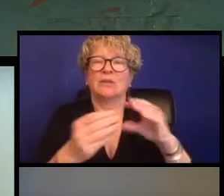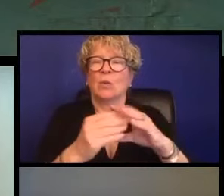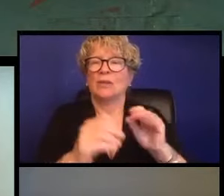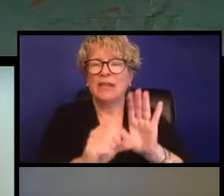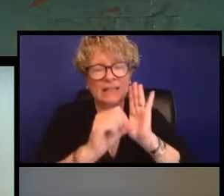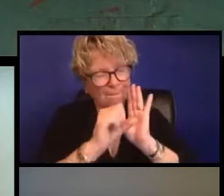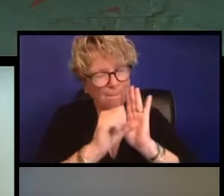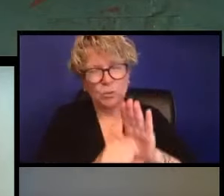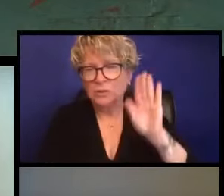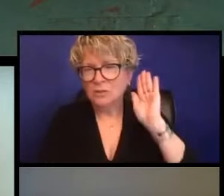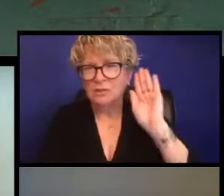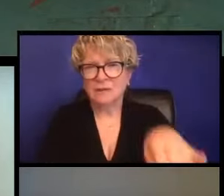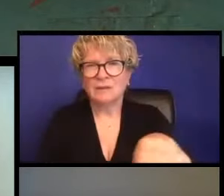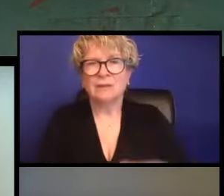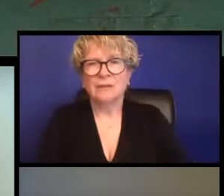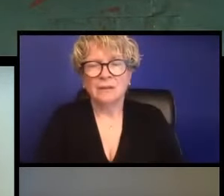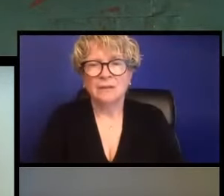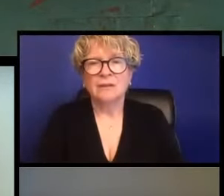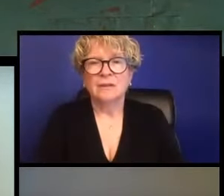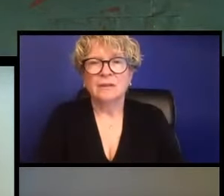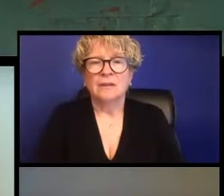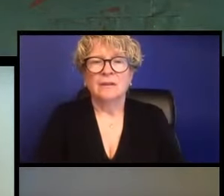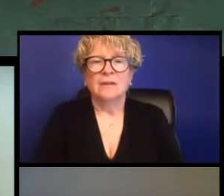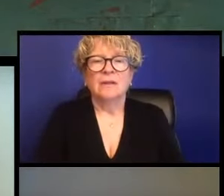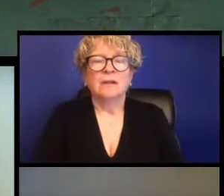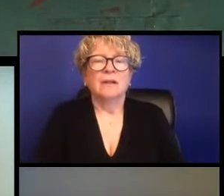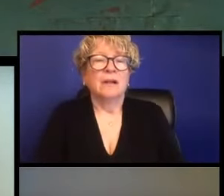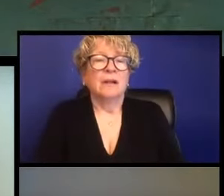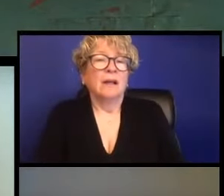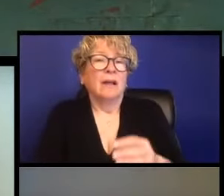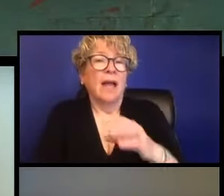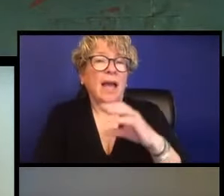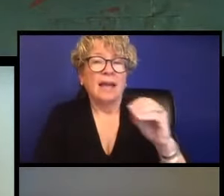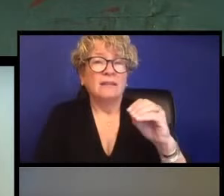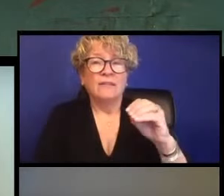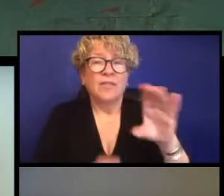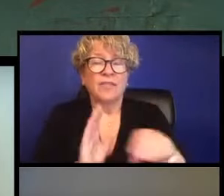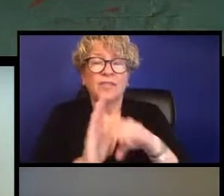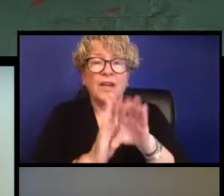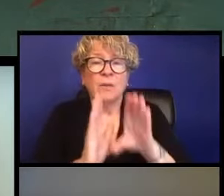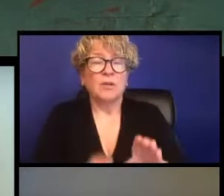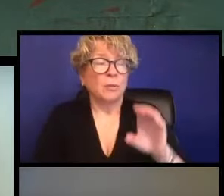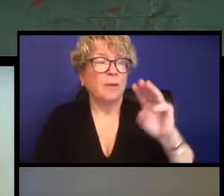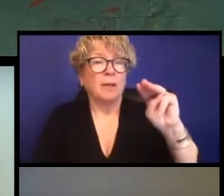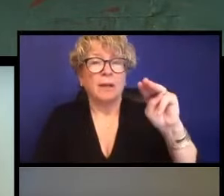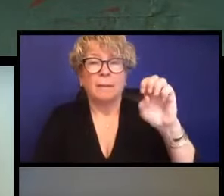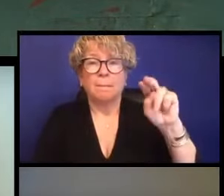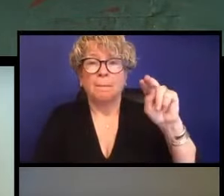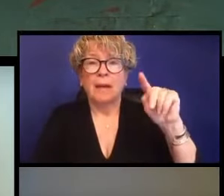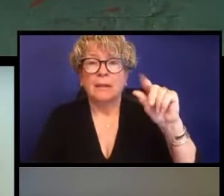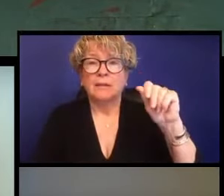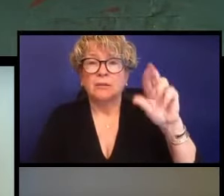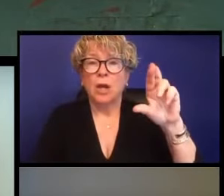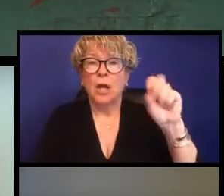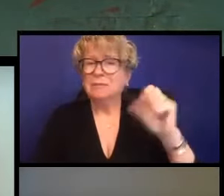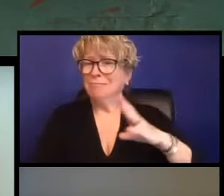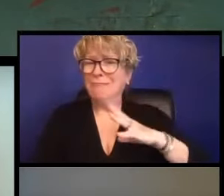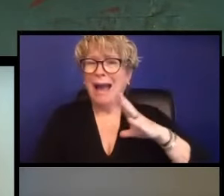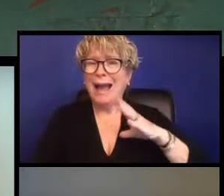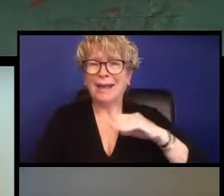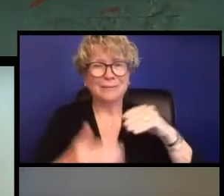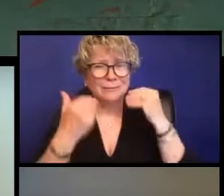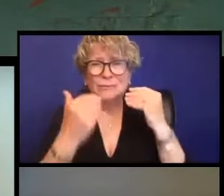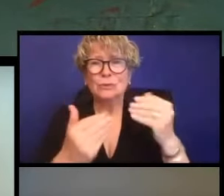Make your characters minotaurs if that's the way you thought they were gonna be. Just do the thing, do